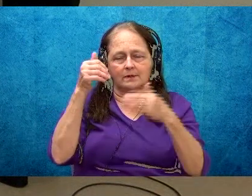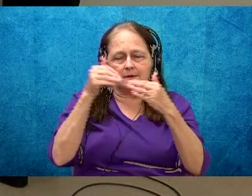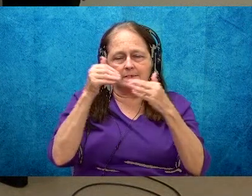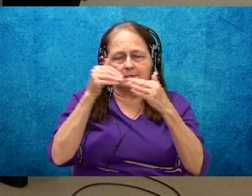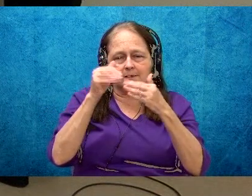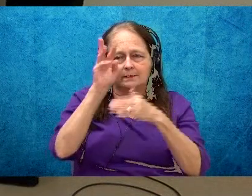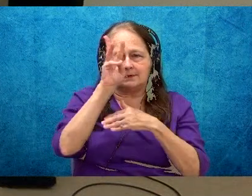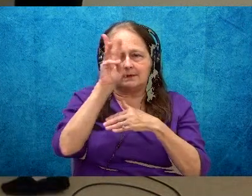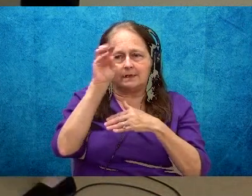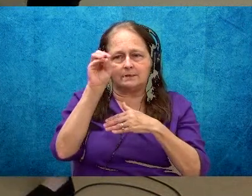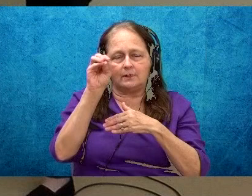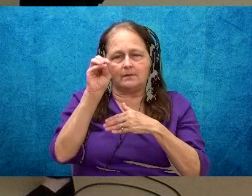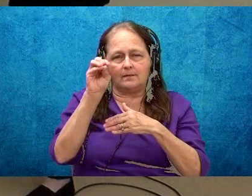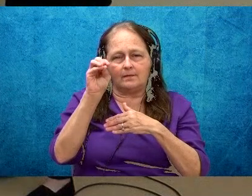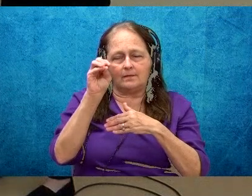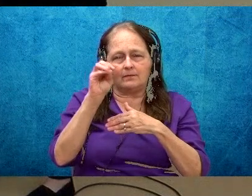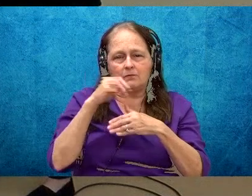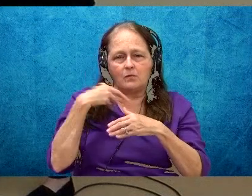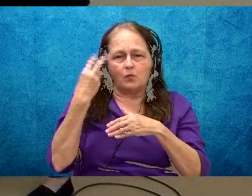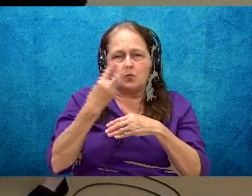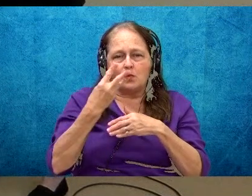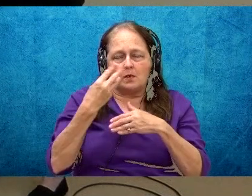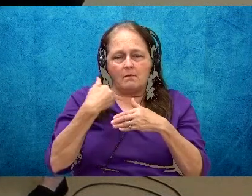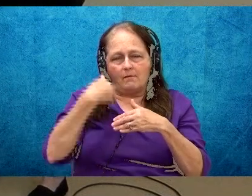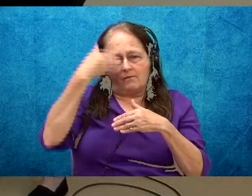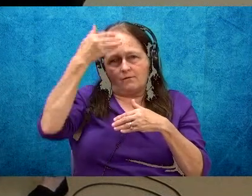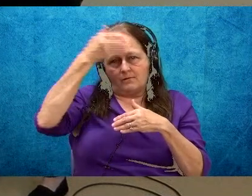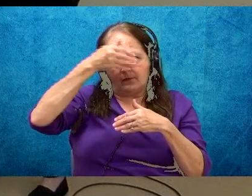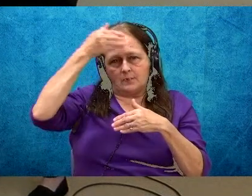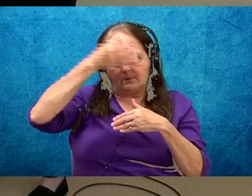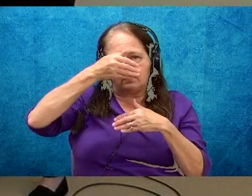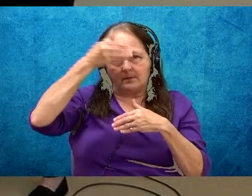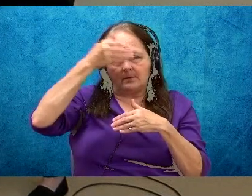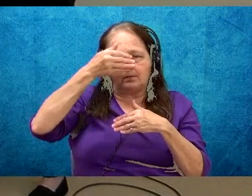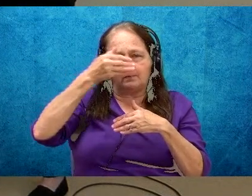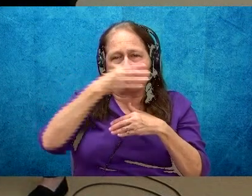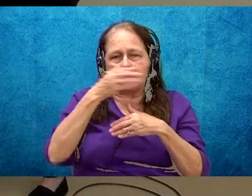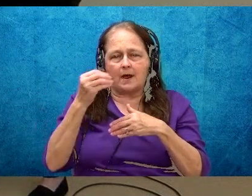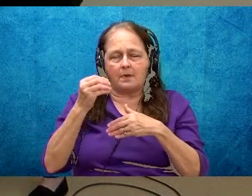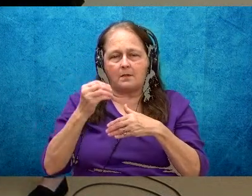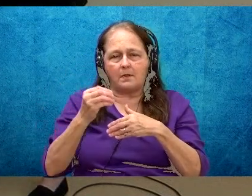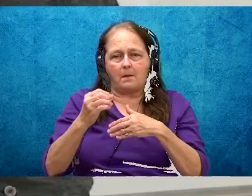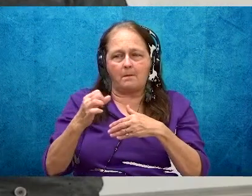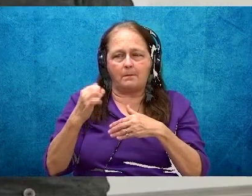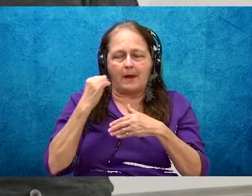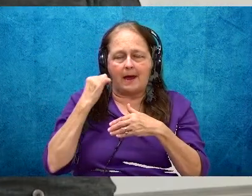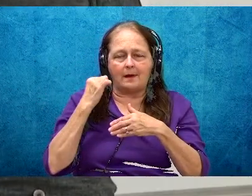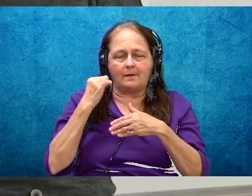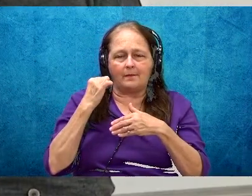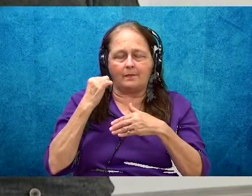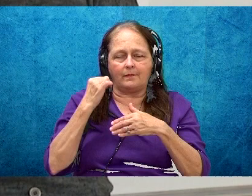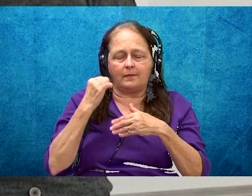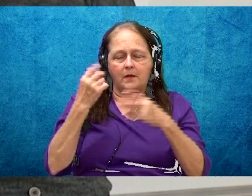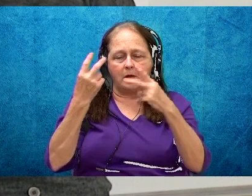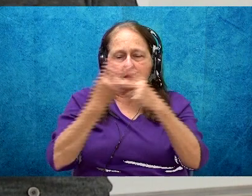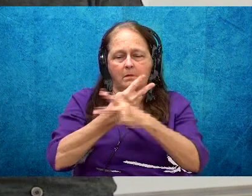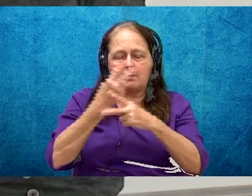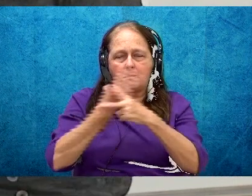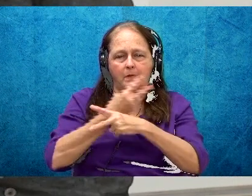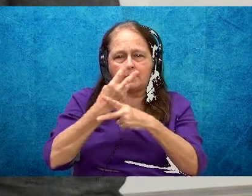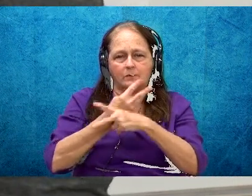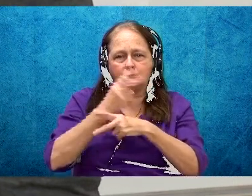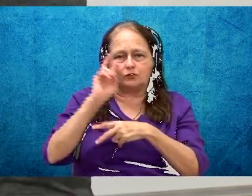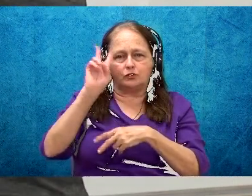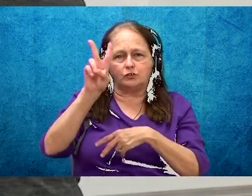equals 60. But we have a front and a back, so we need to multiply it